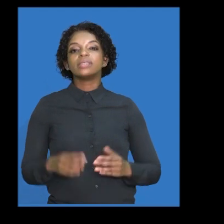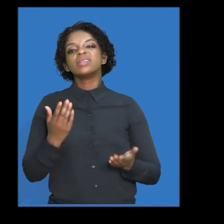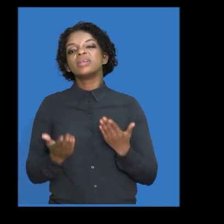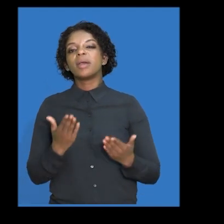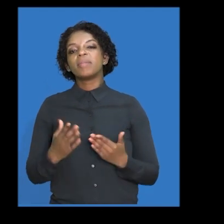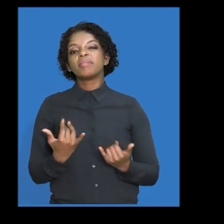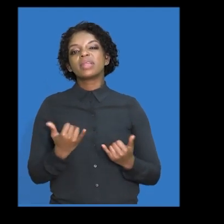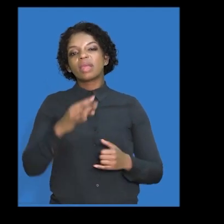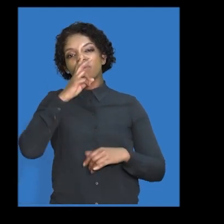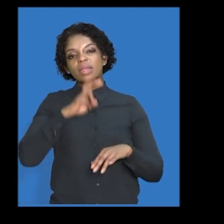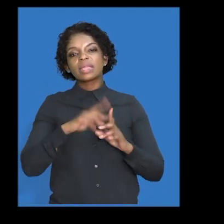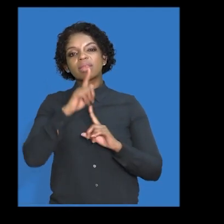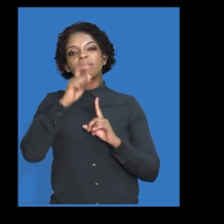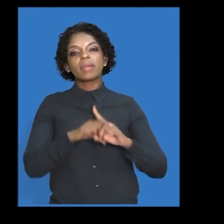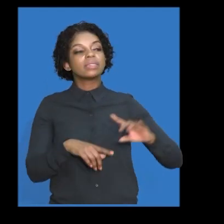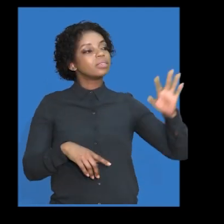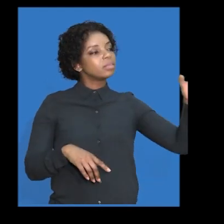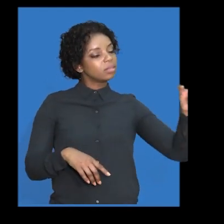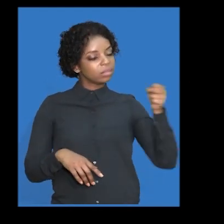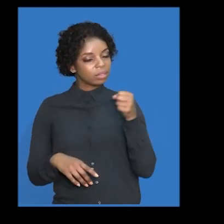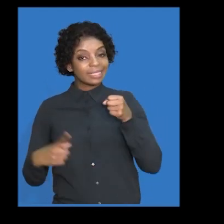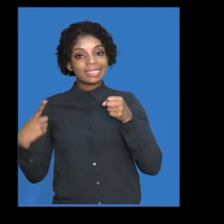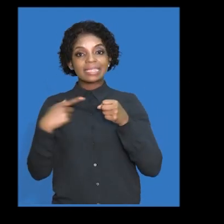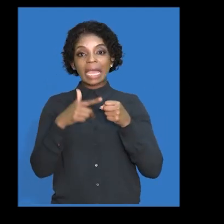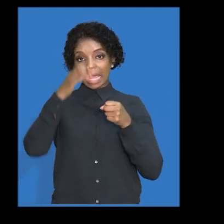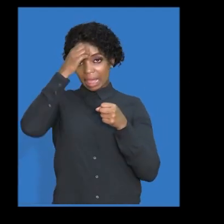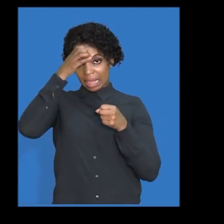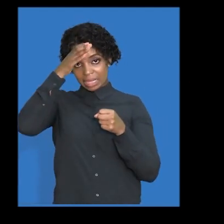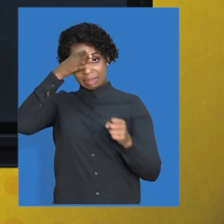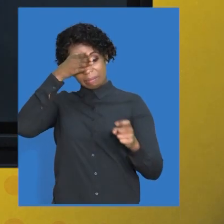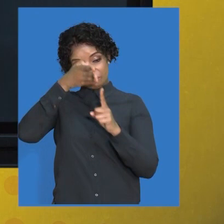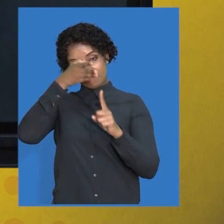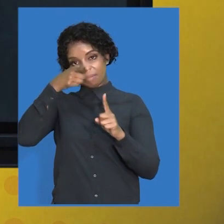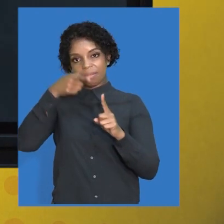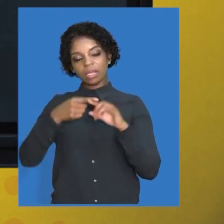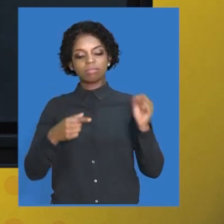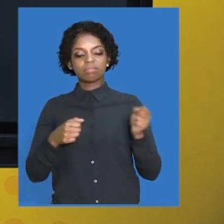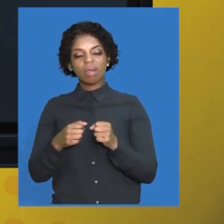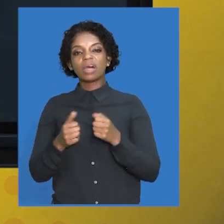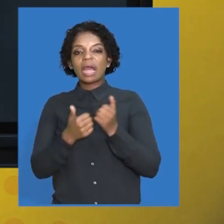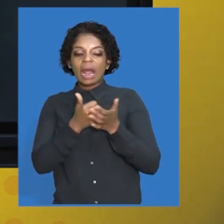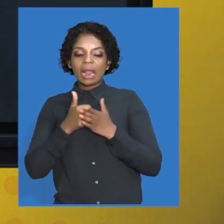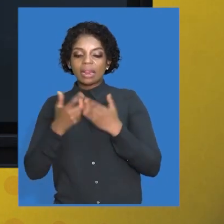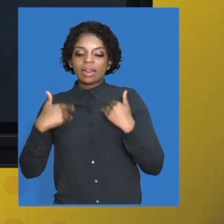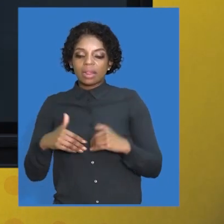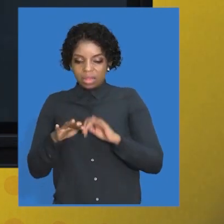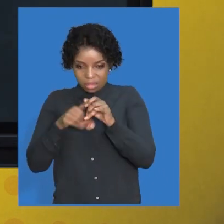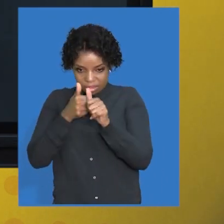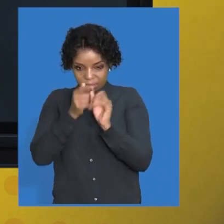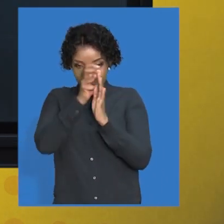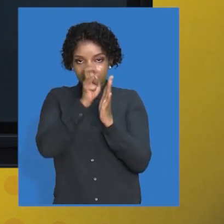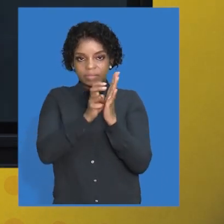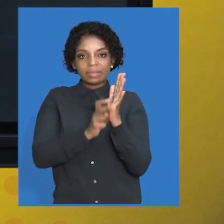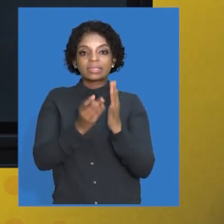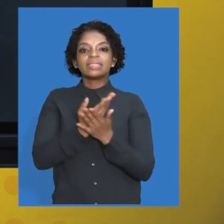in an expert to make sure that you comply with the legislation when it comes to corporate social investment, which is going to be time